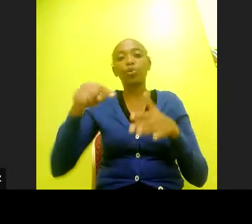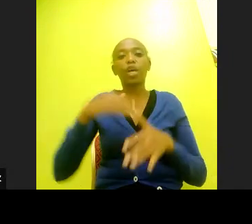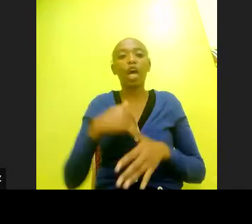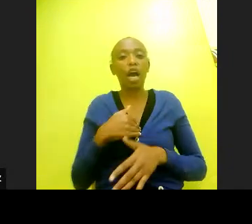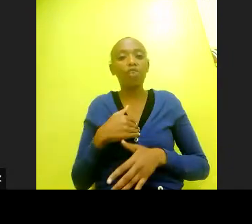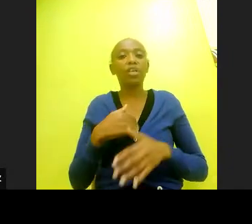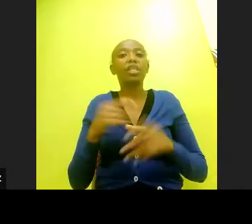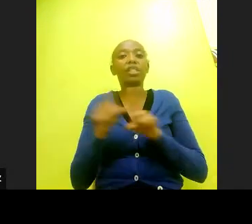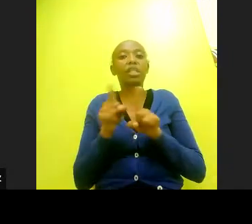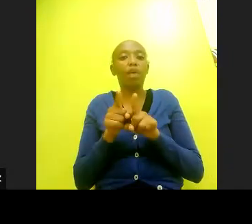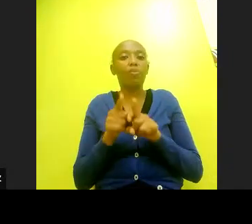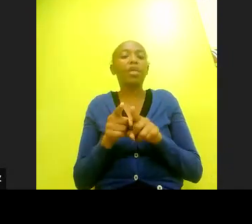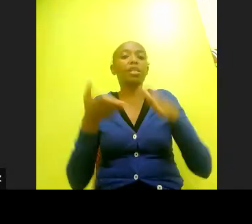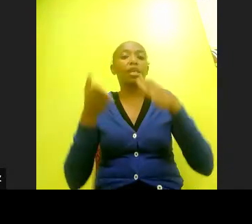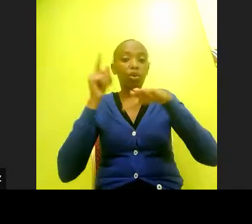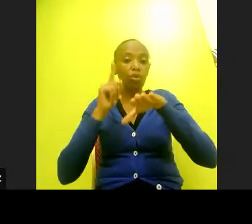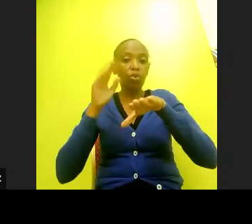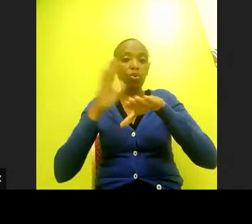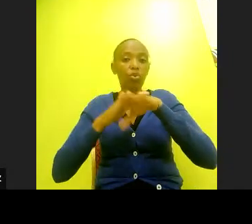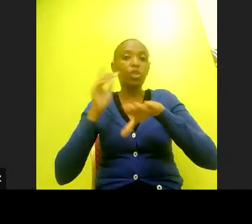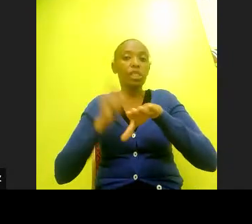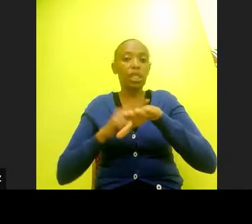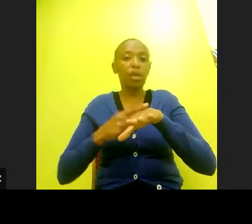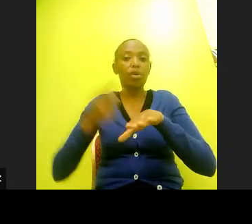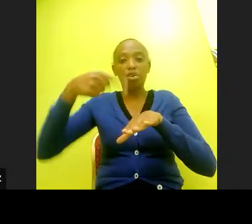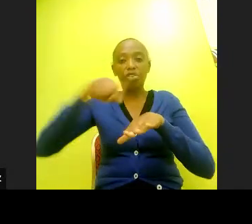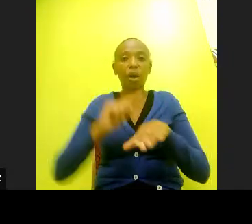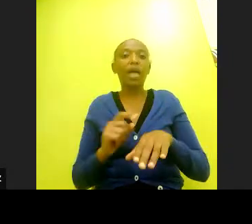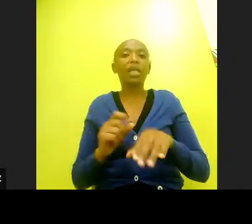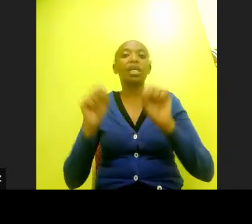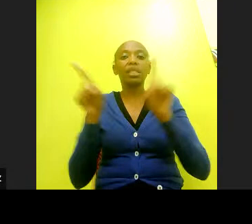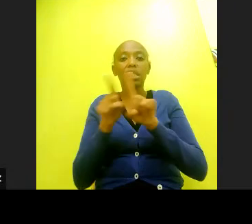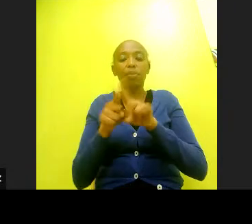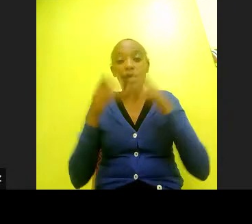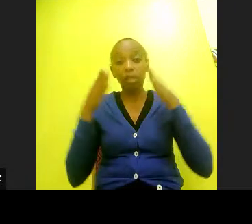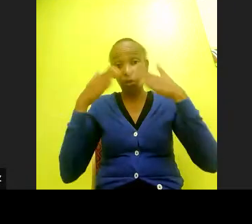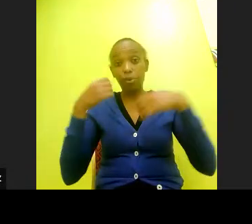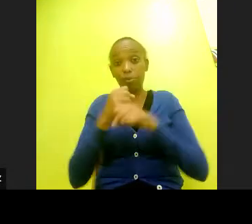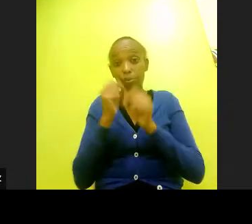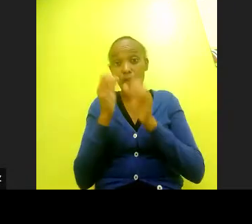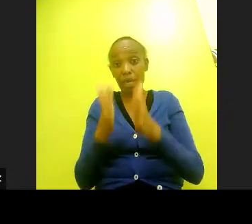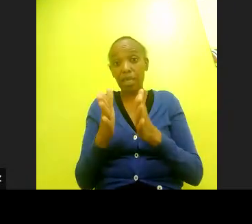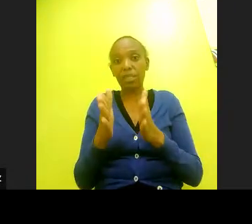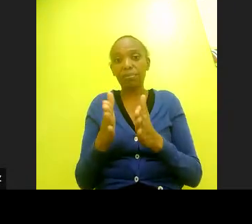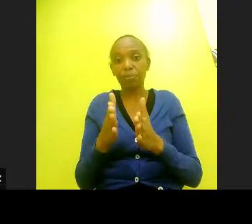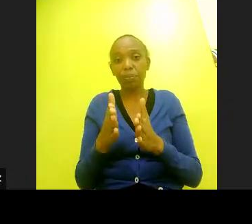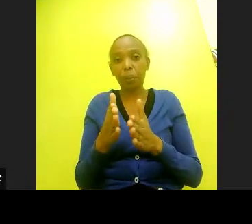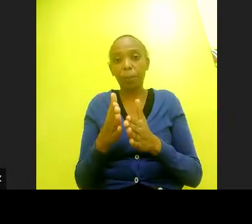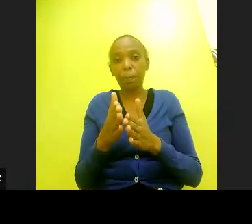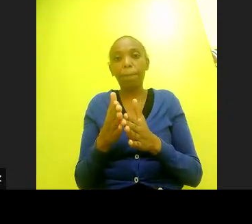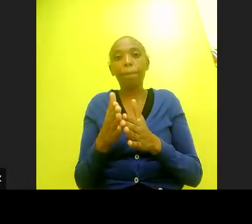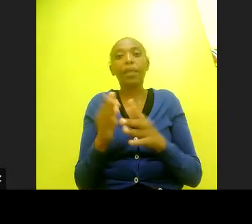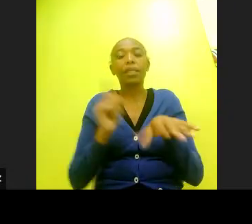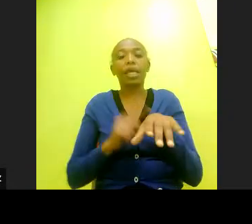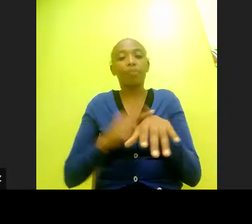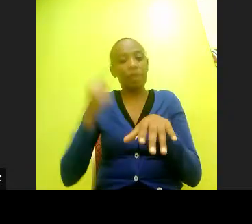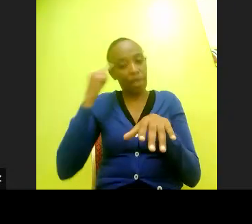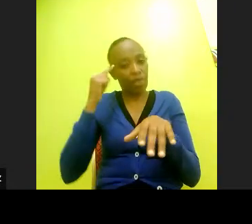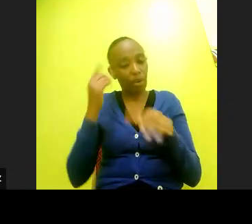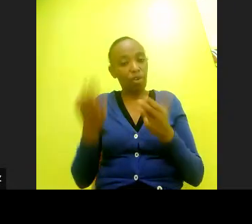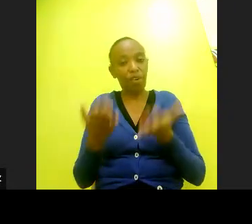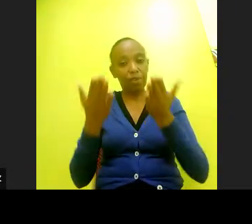really timely for us as leaders, but also as commitment makers, as they think of advancing their